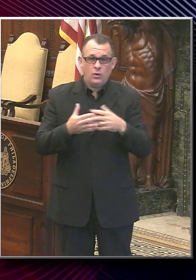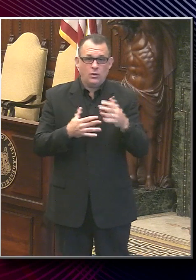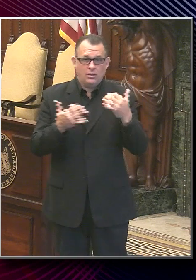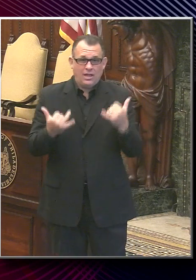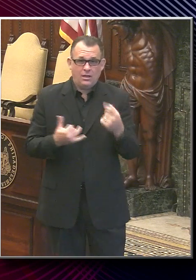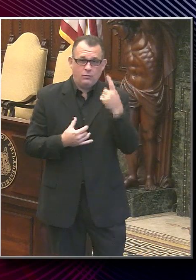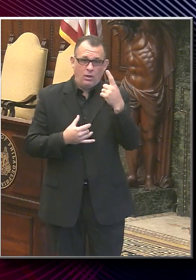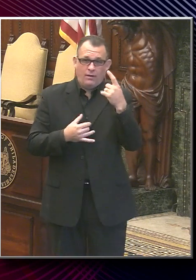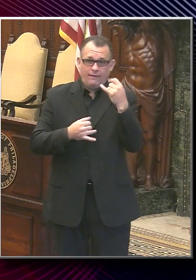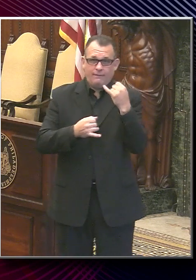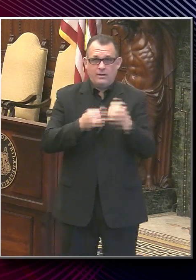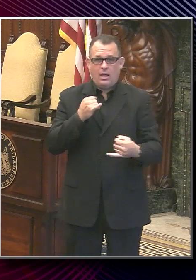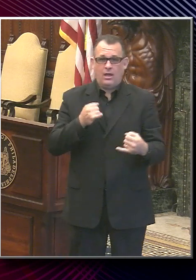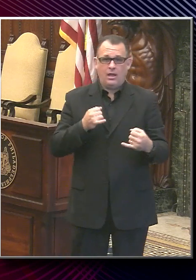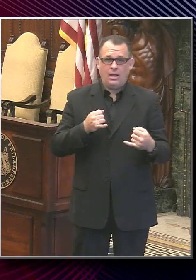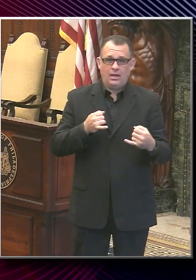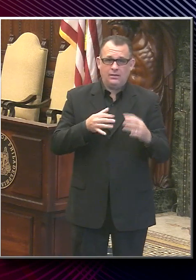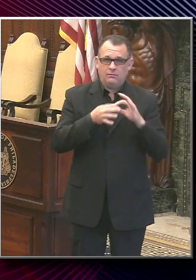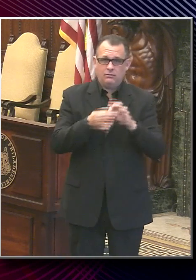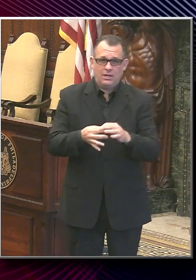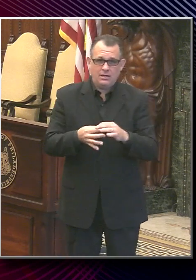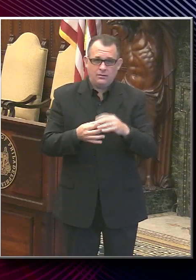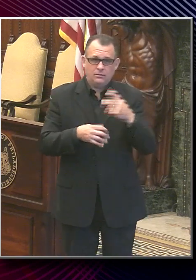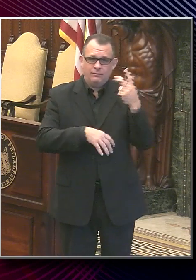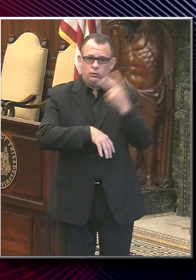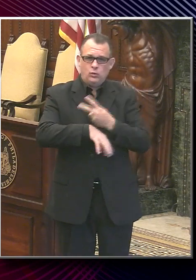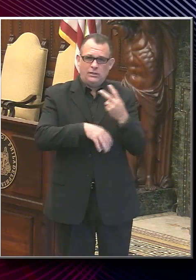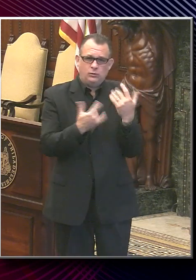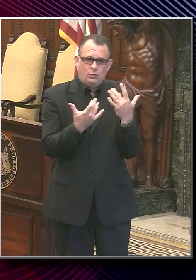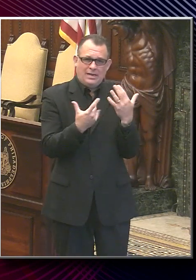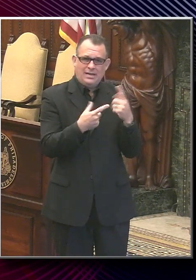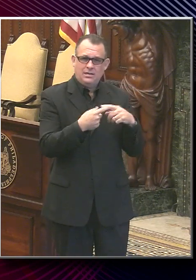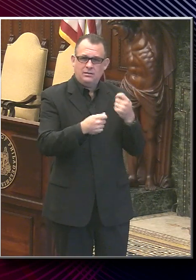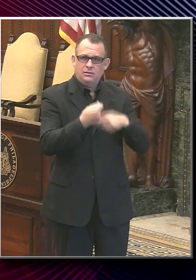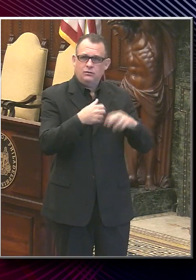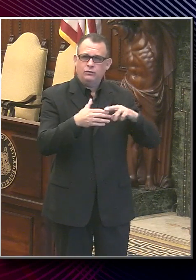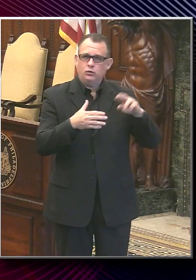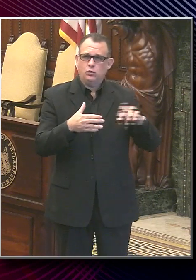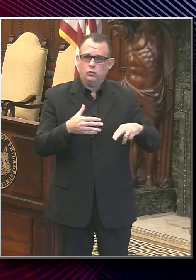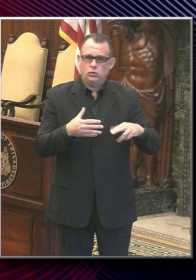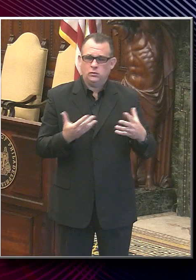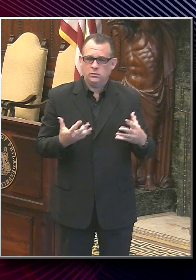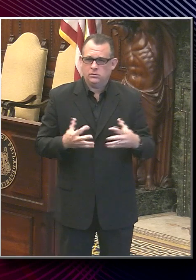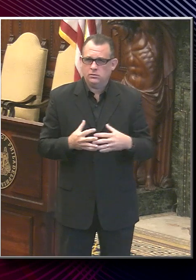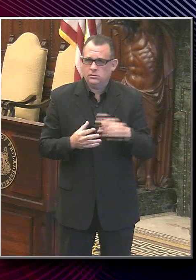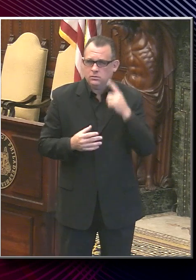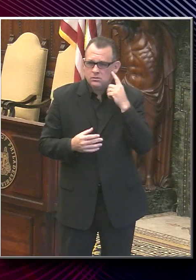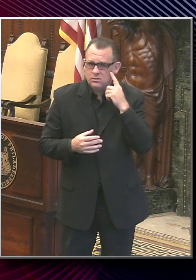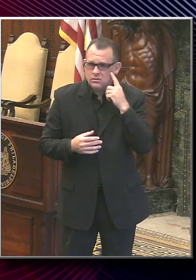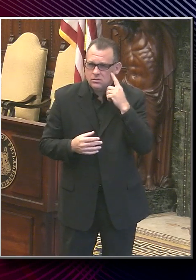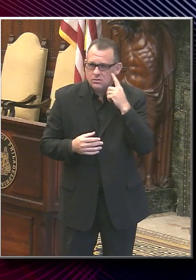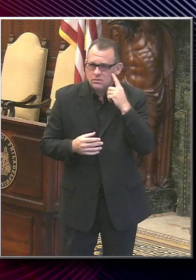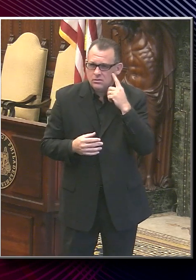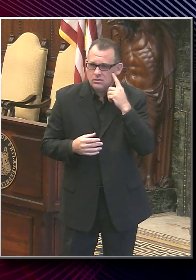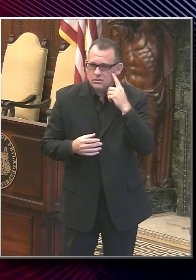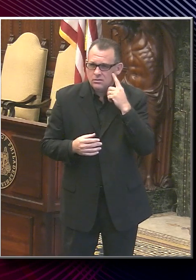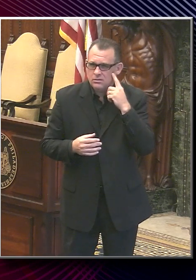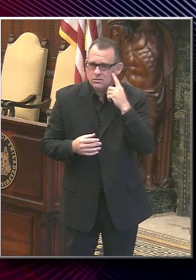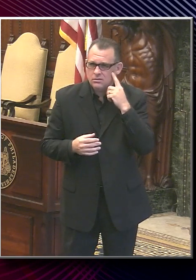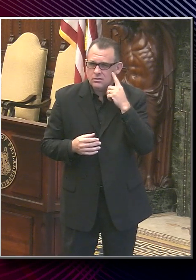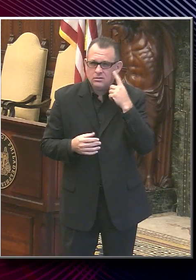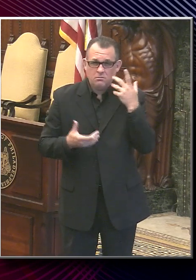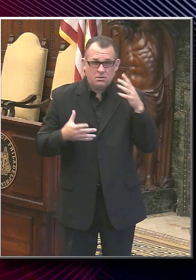seems to have gone from a 7-day wait to a 2-day wait. Has there been particularly the ones that have hospital labs possible using those facilities